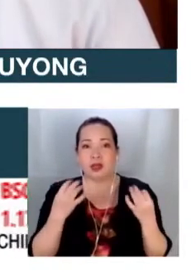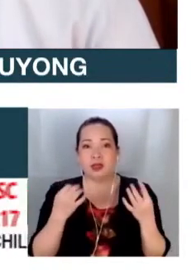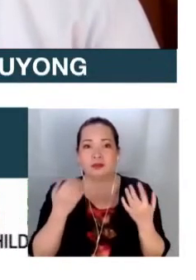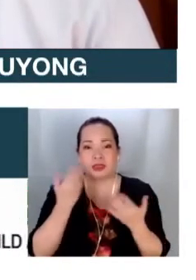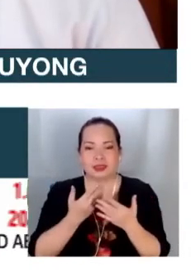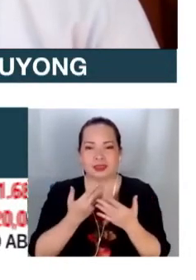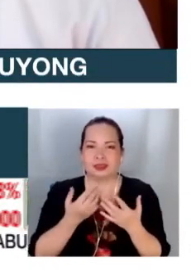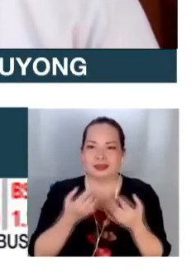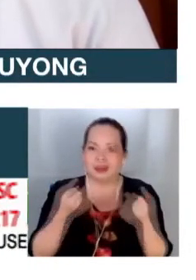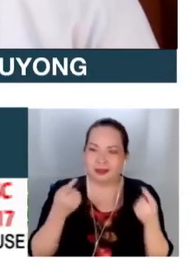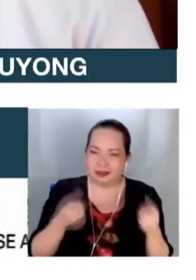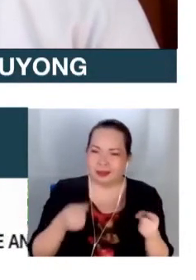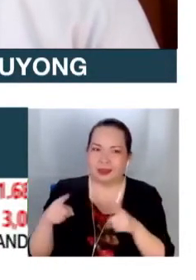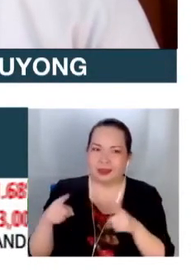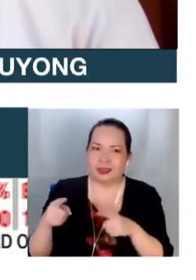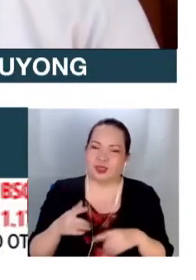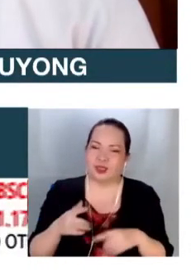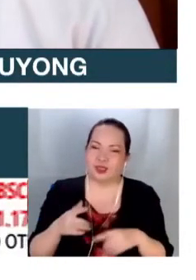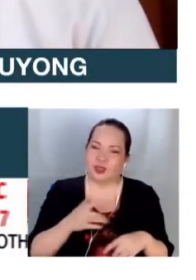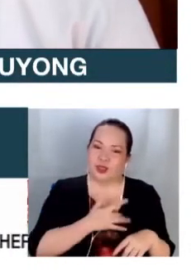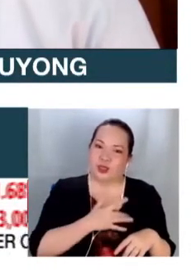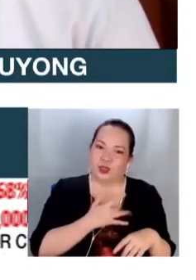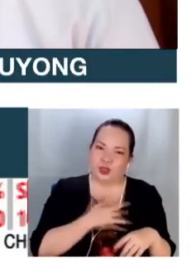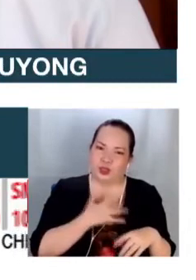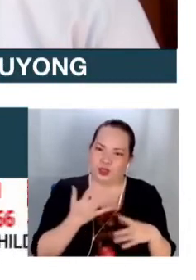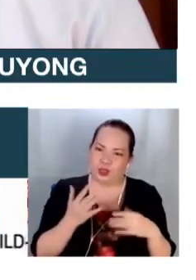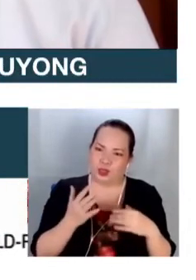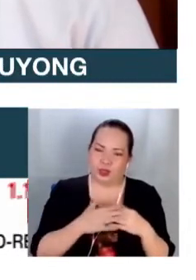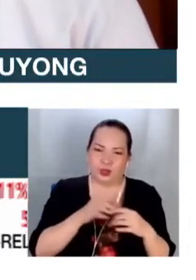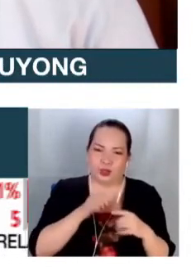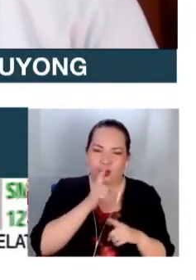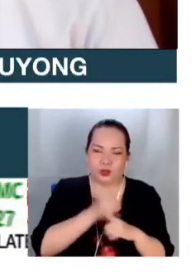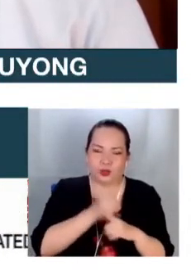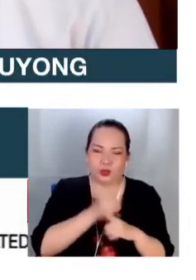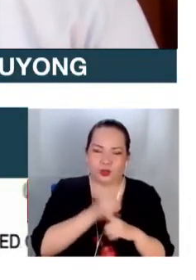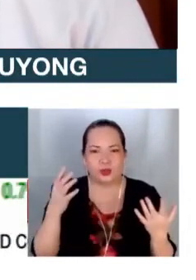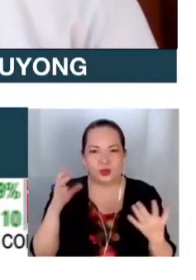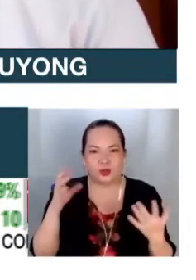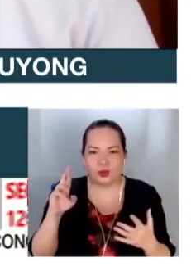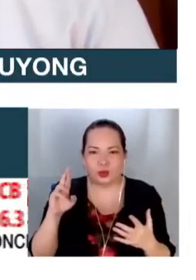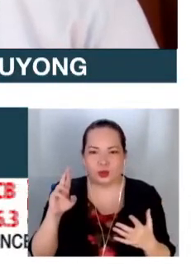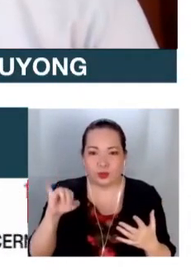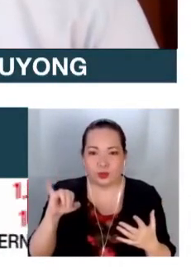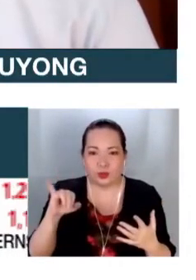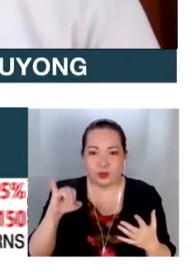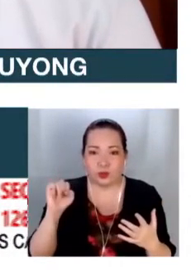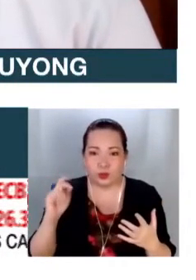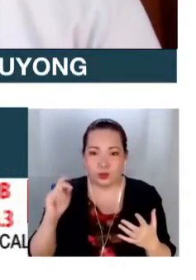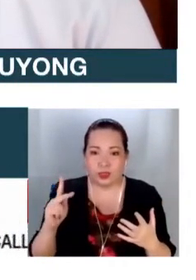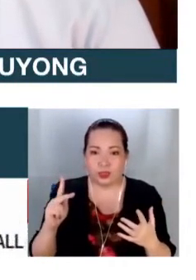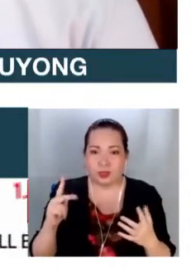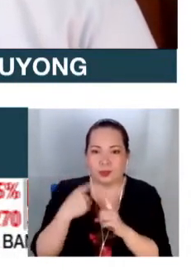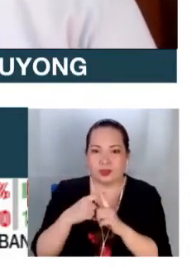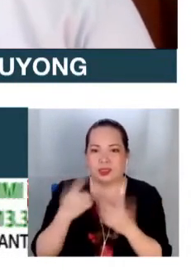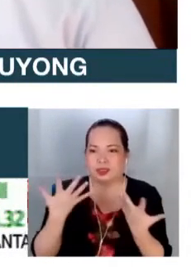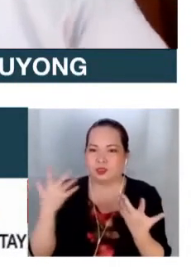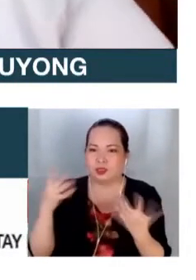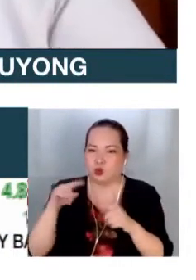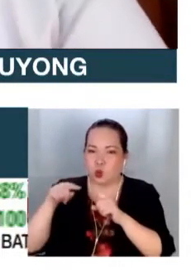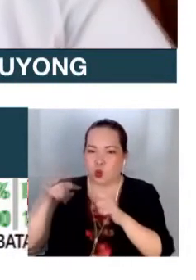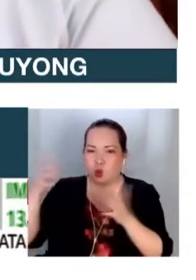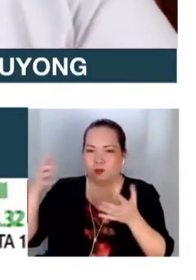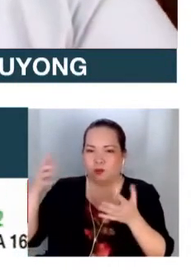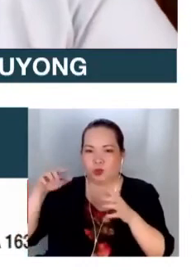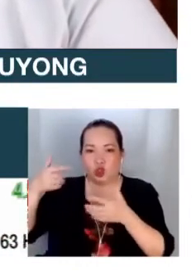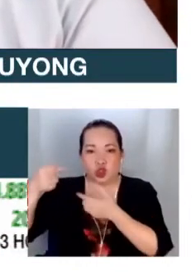to becoming a reality, because this has an intergenerational factor to it. And we don't want that to